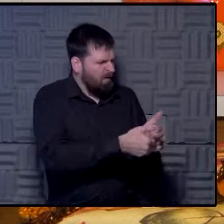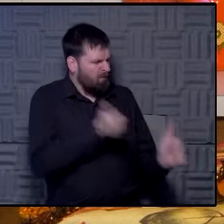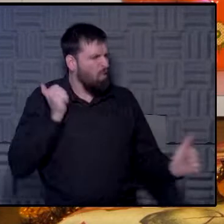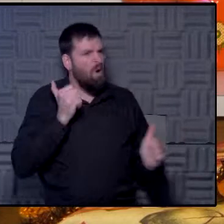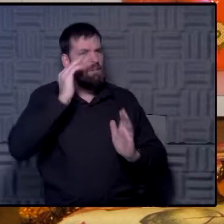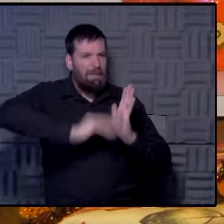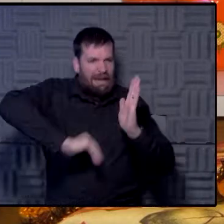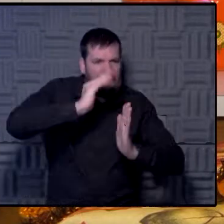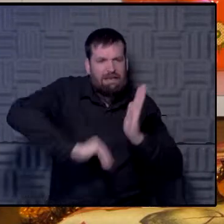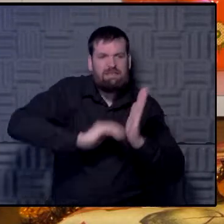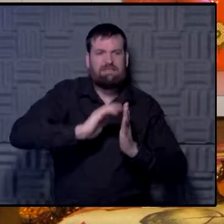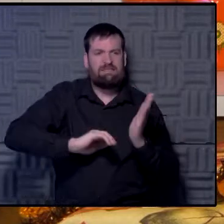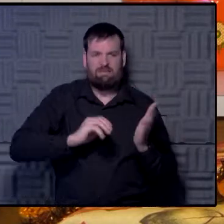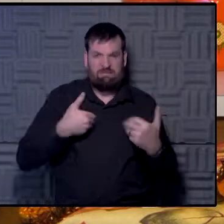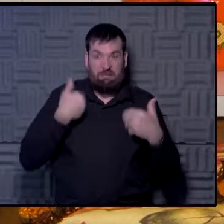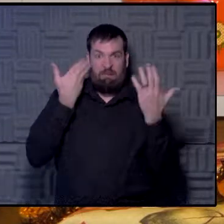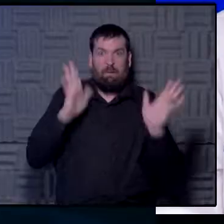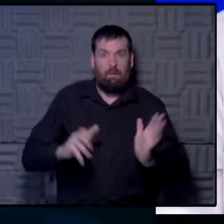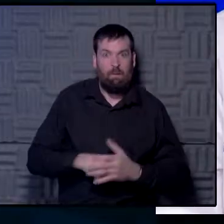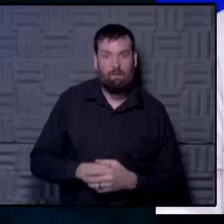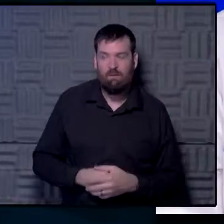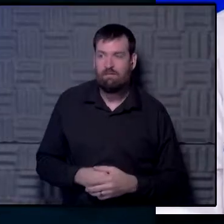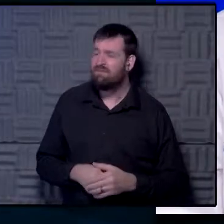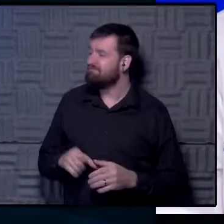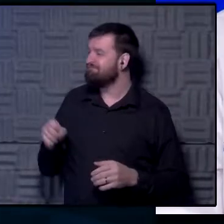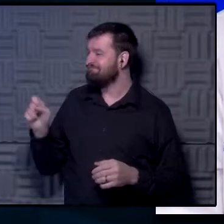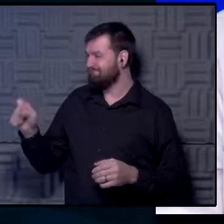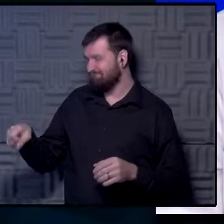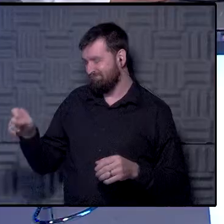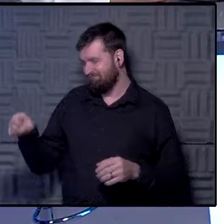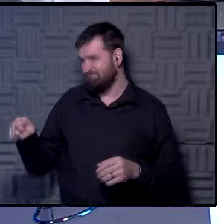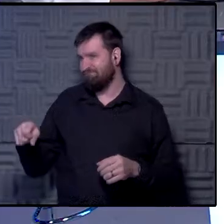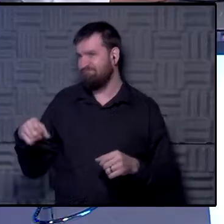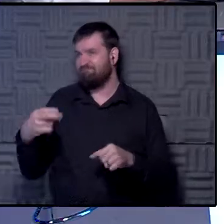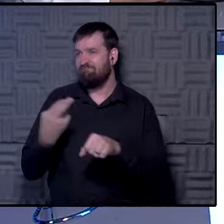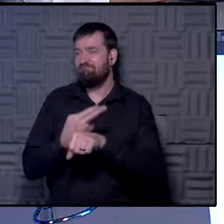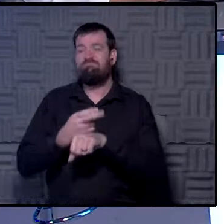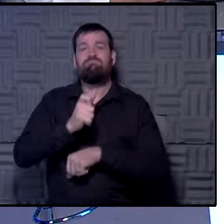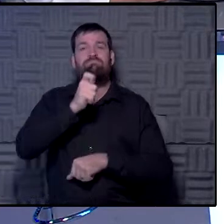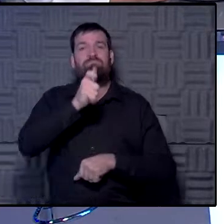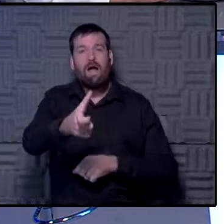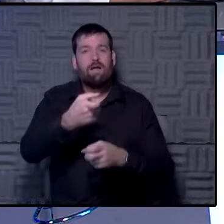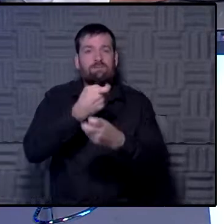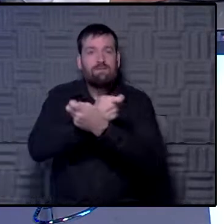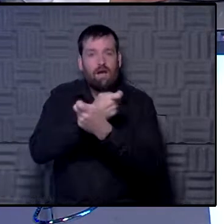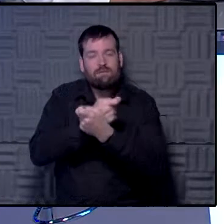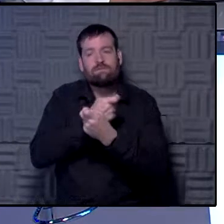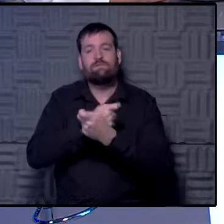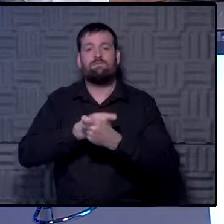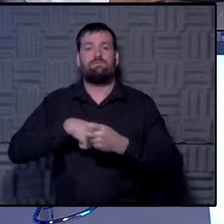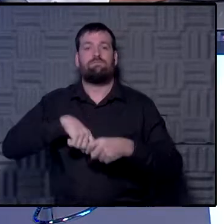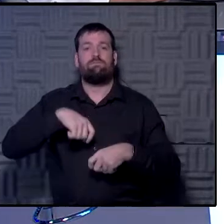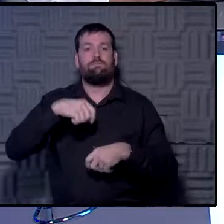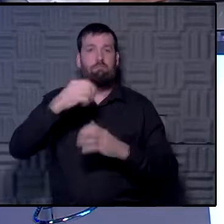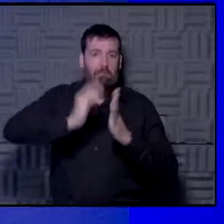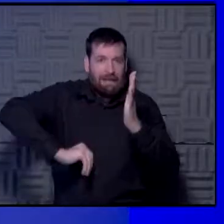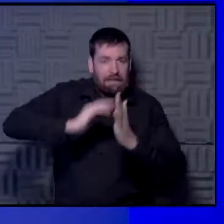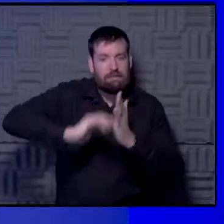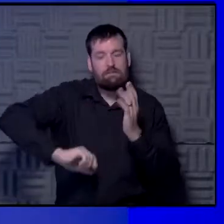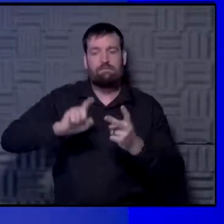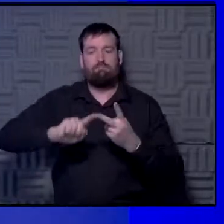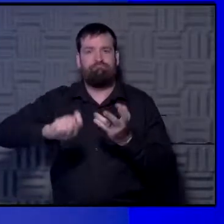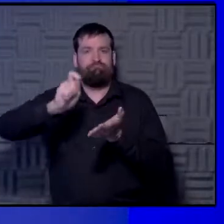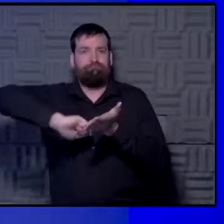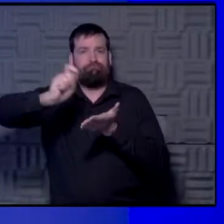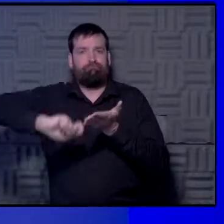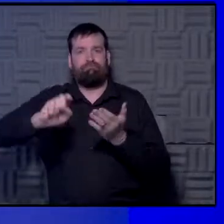or, I don't know. Yeah, always use non-toxic paints and markers for sure. You probably don't